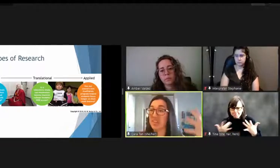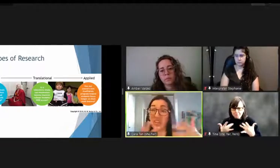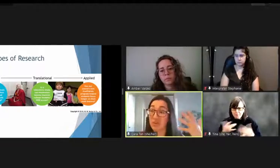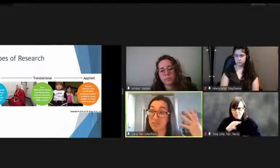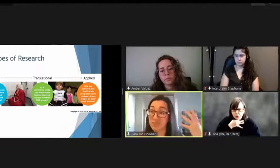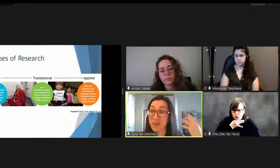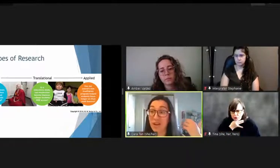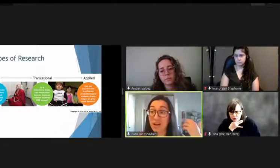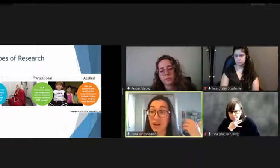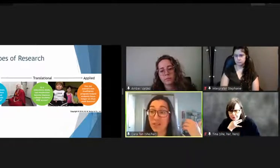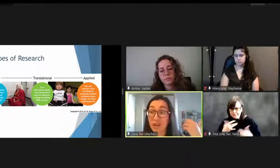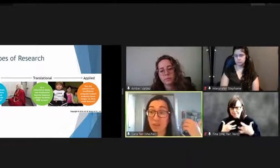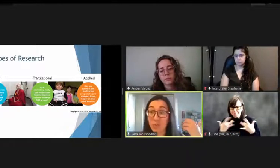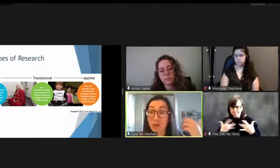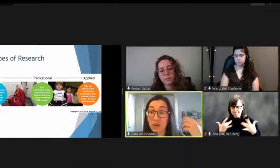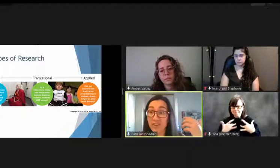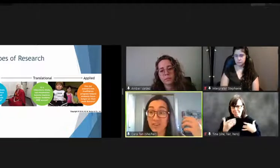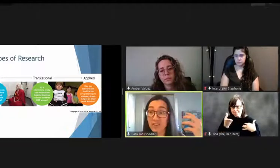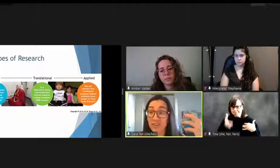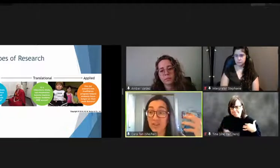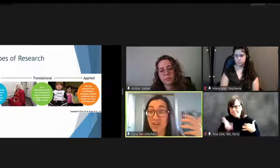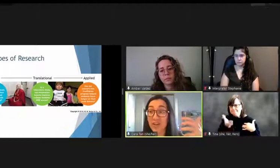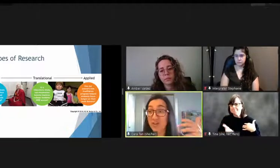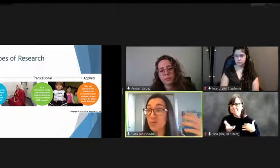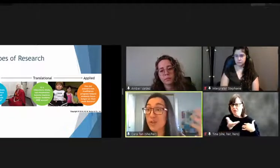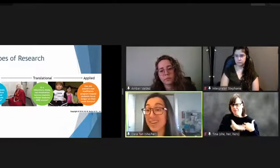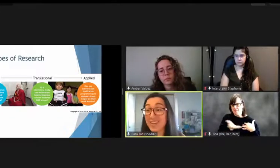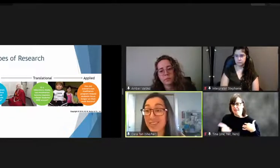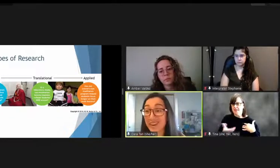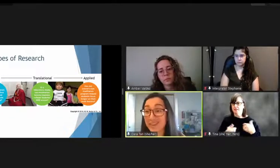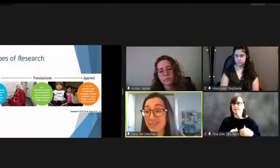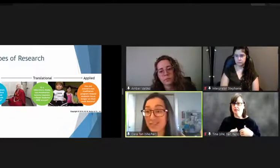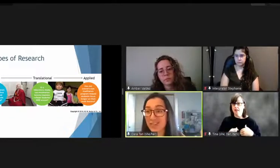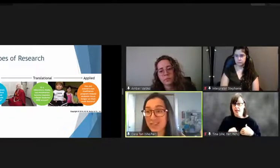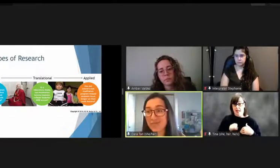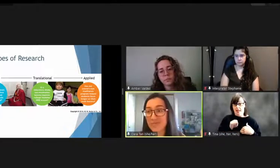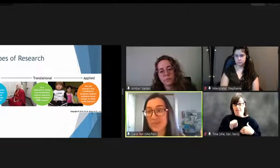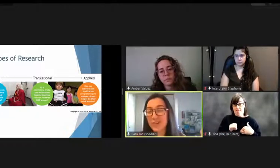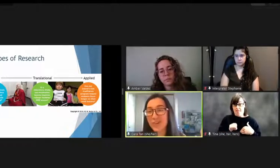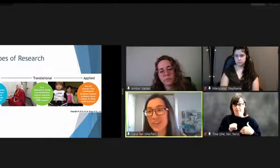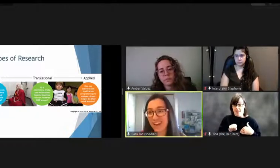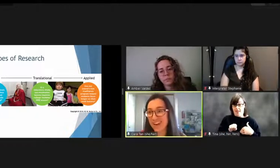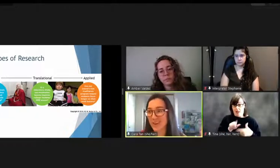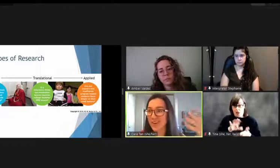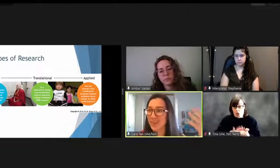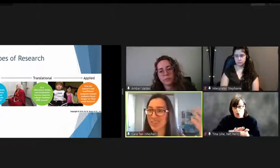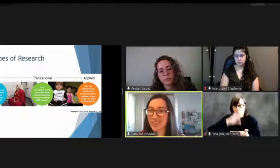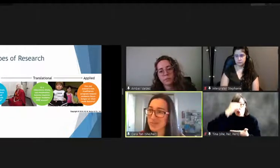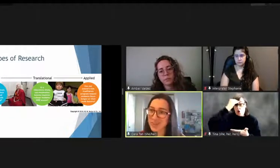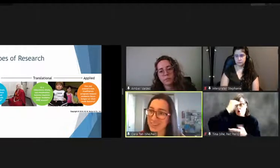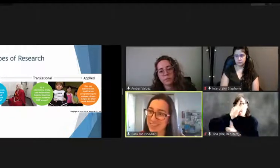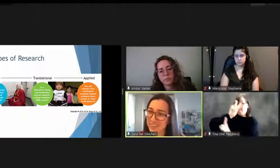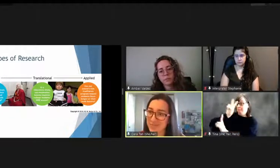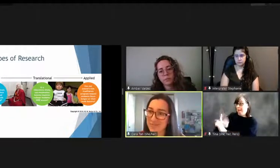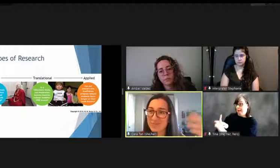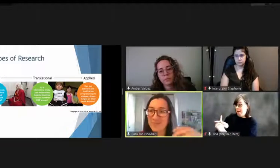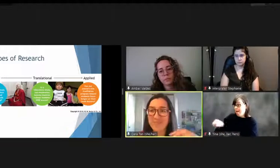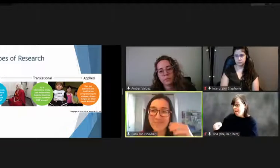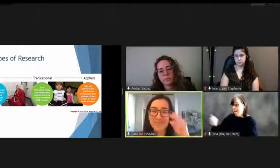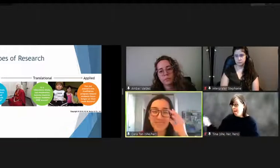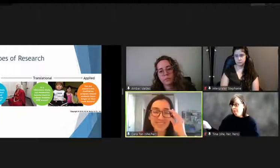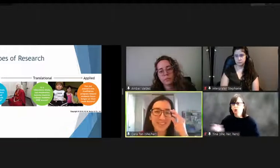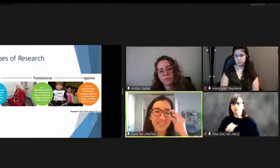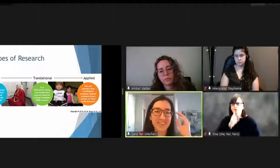fit together. And we're not necessarily trying to do anything with that information. We just care about what the information is,